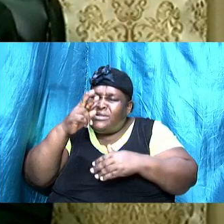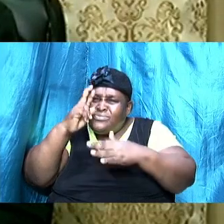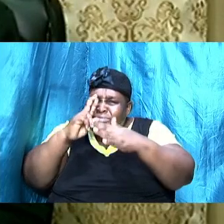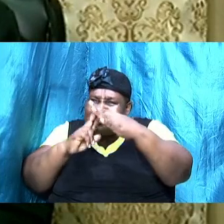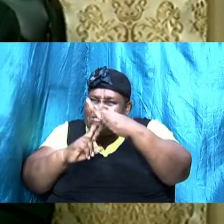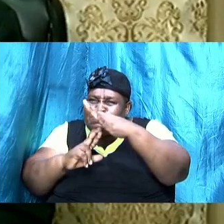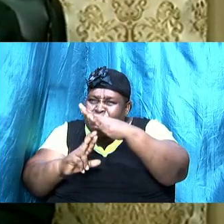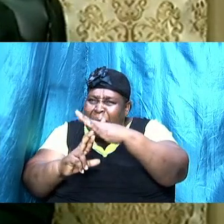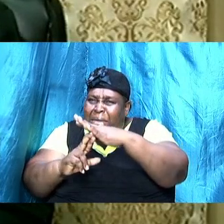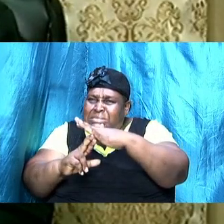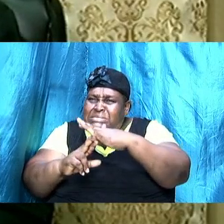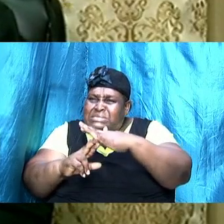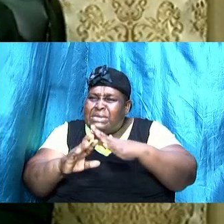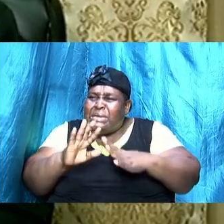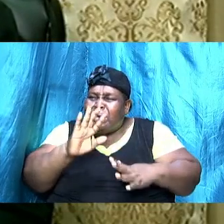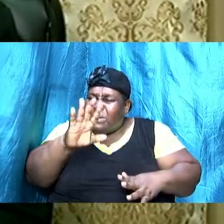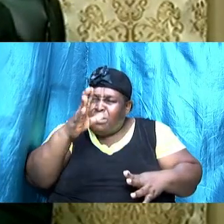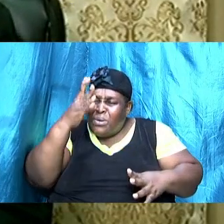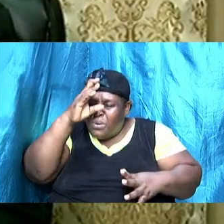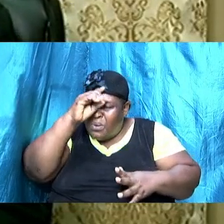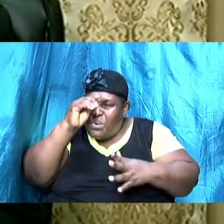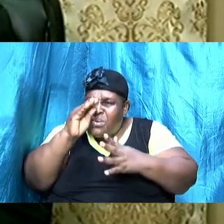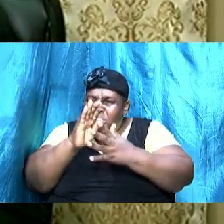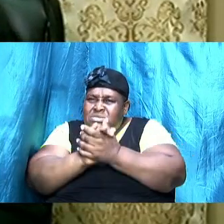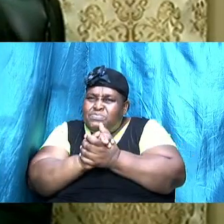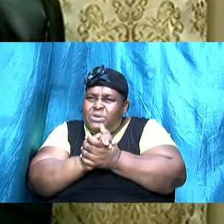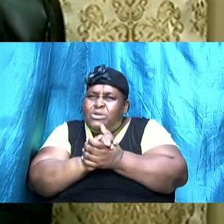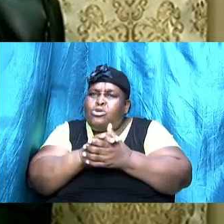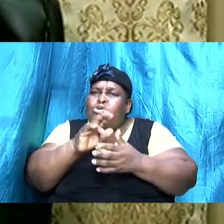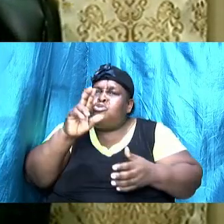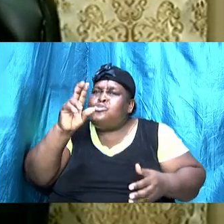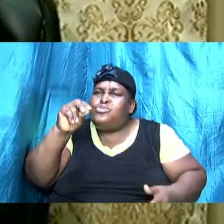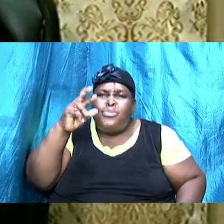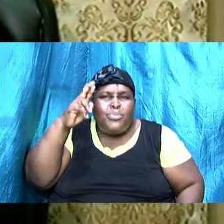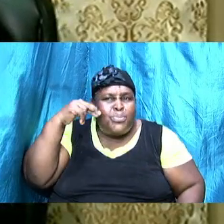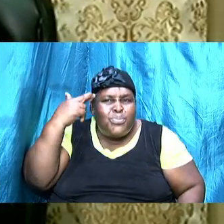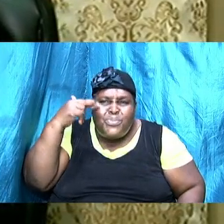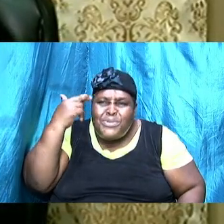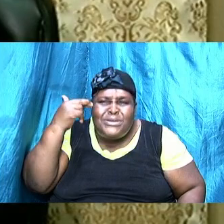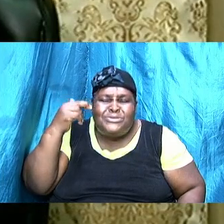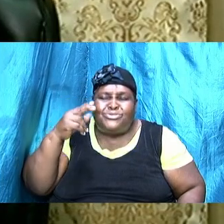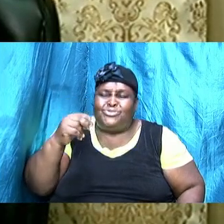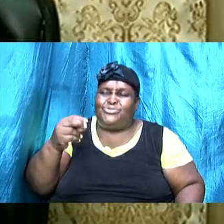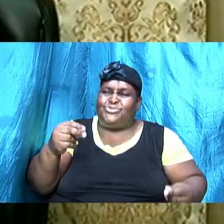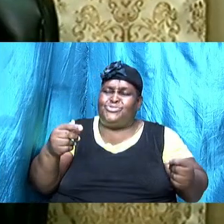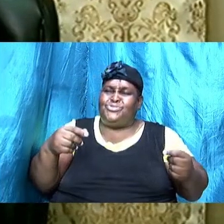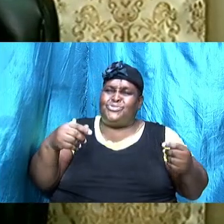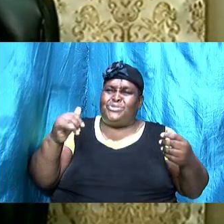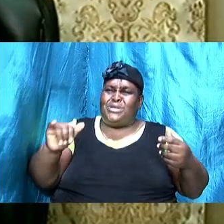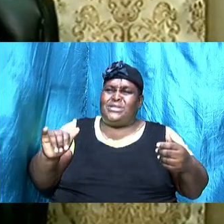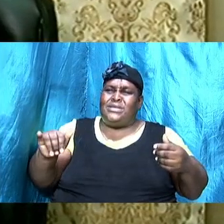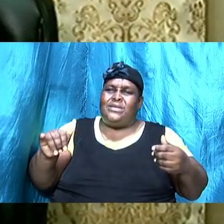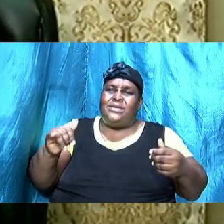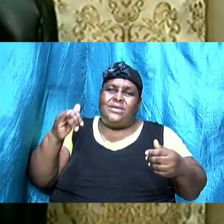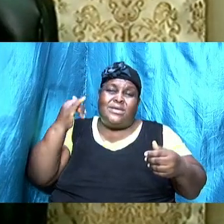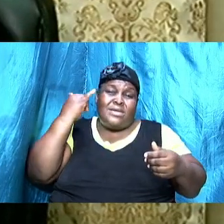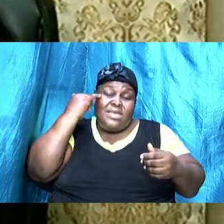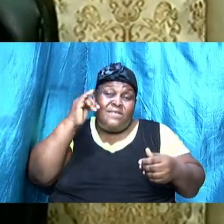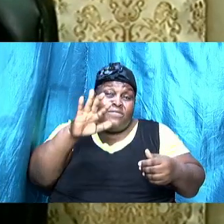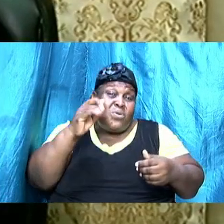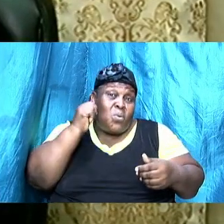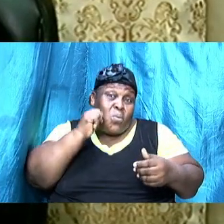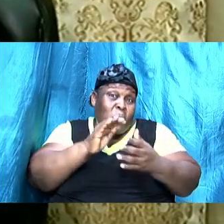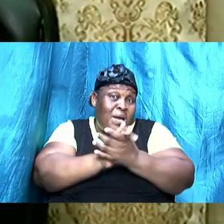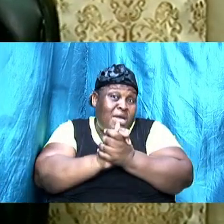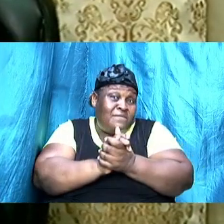and malign and dig his. There is no reason to do that. If your wife has done